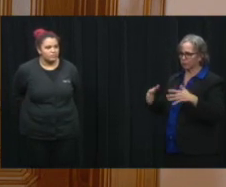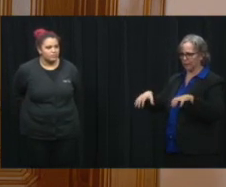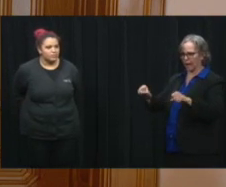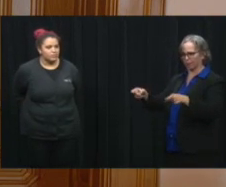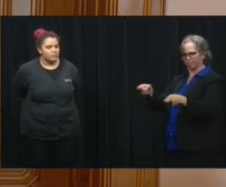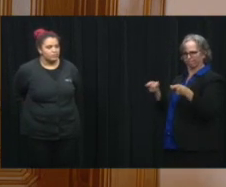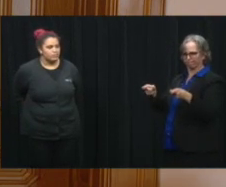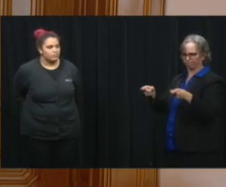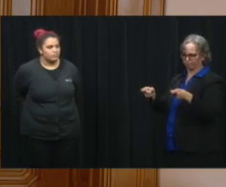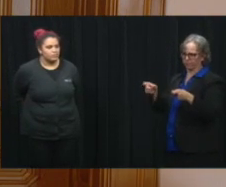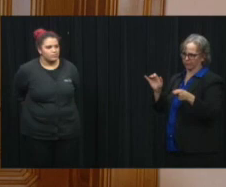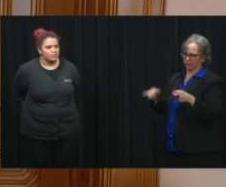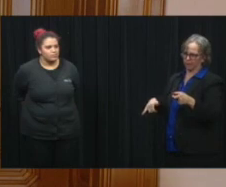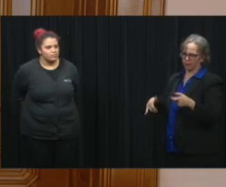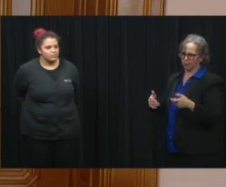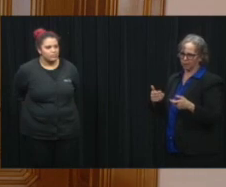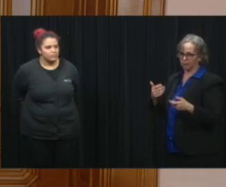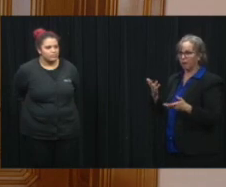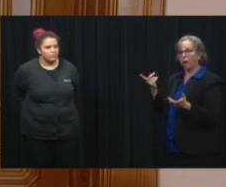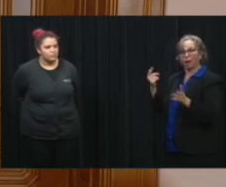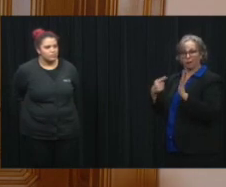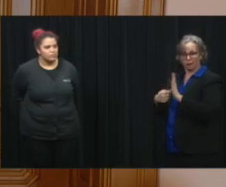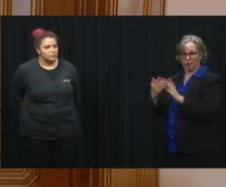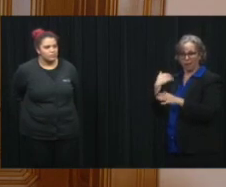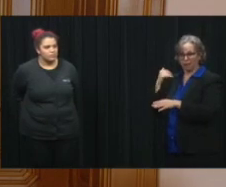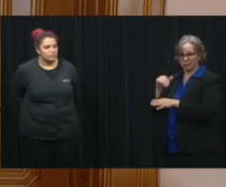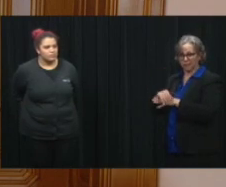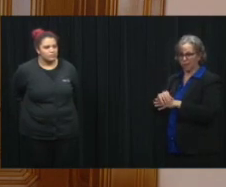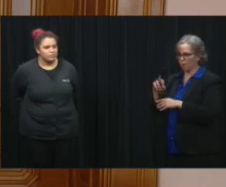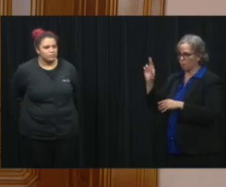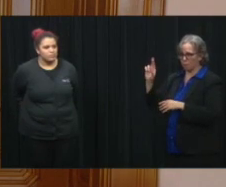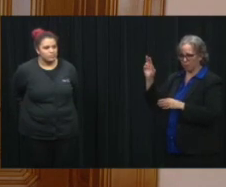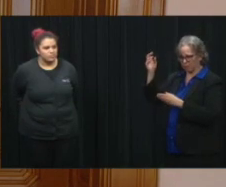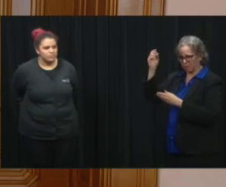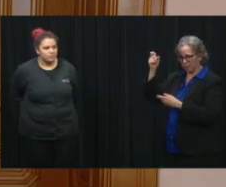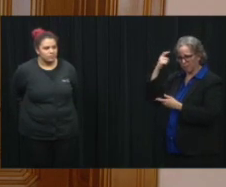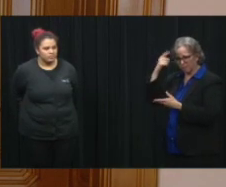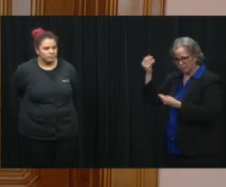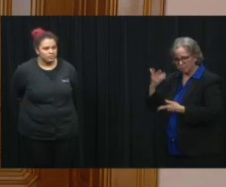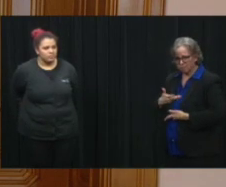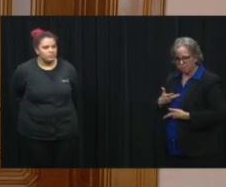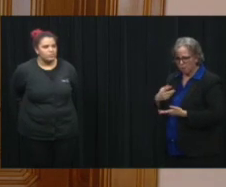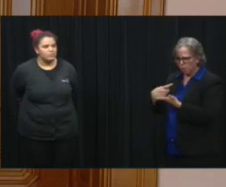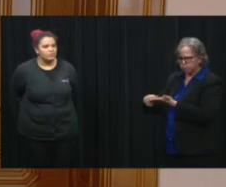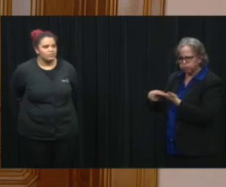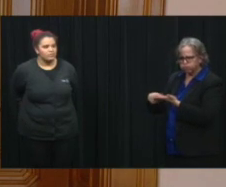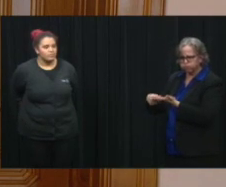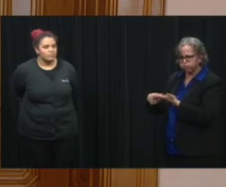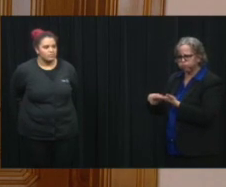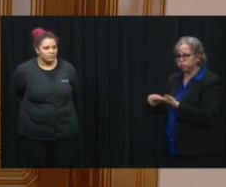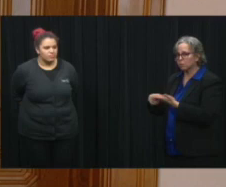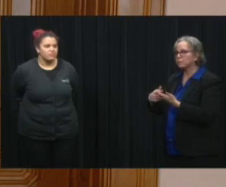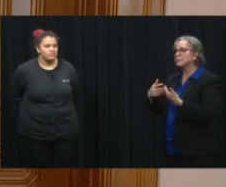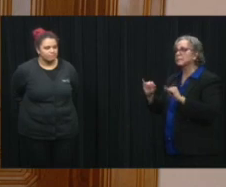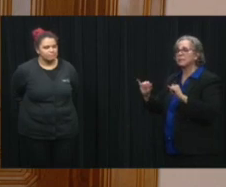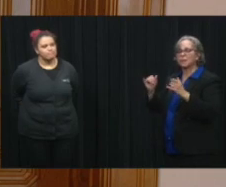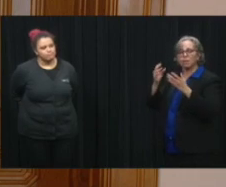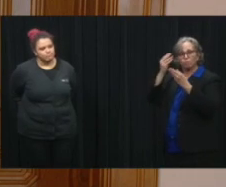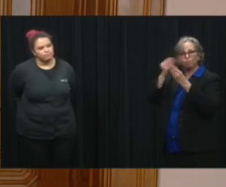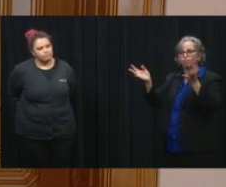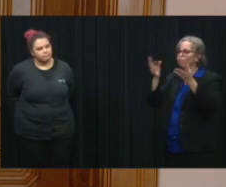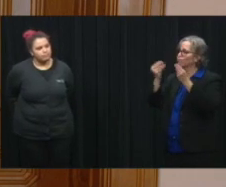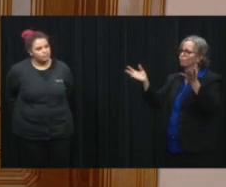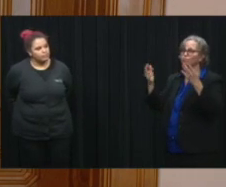night with all the Republican governors. I've been on calls with all the governors. So we continue to share information. But each one of us